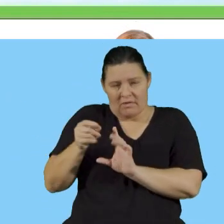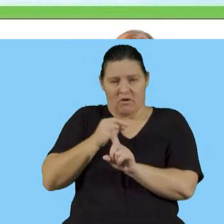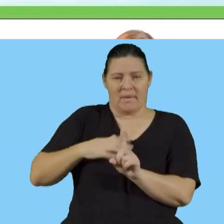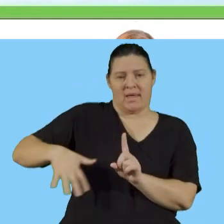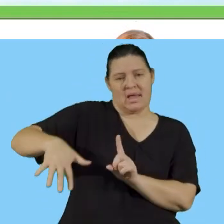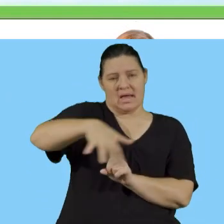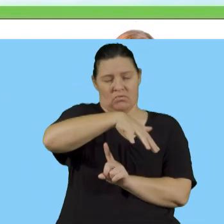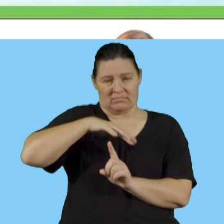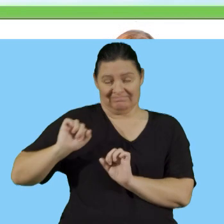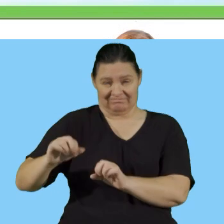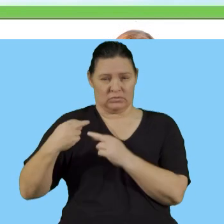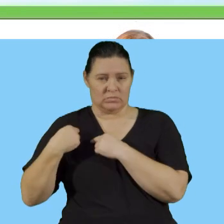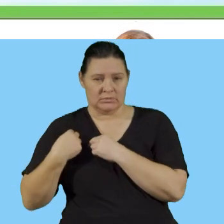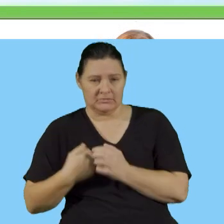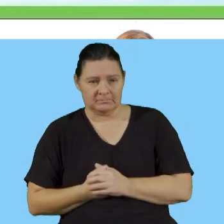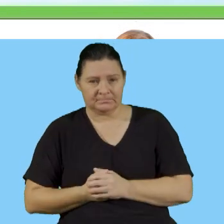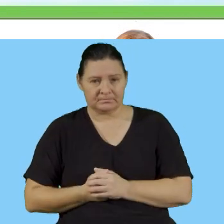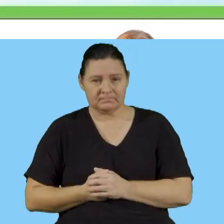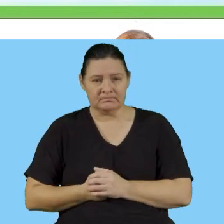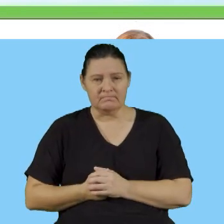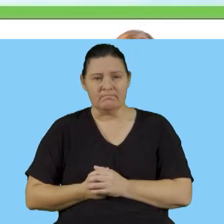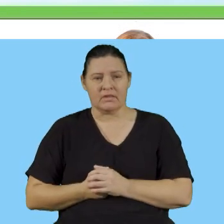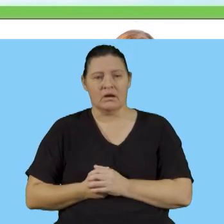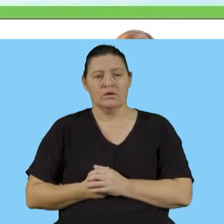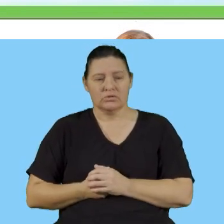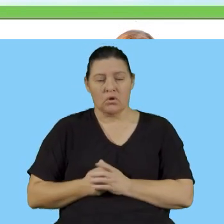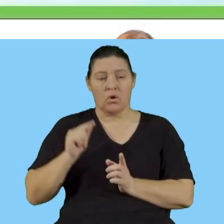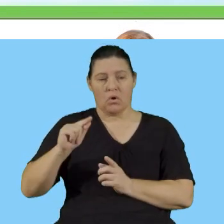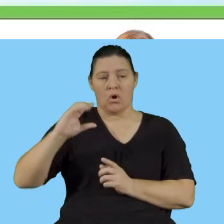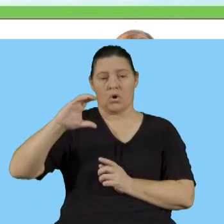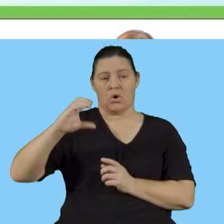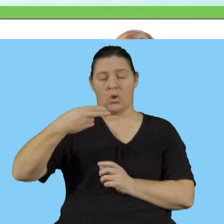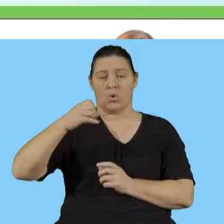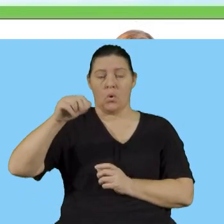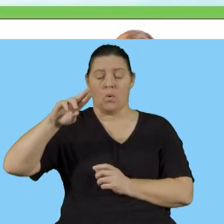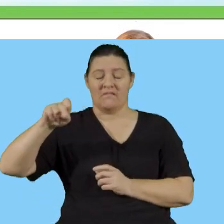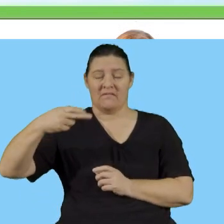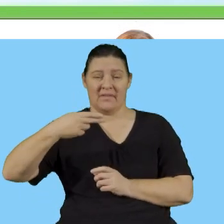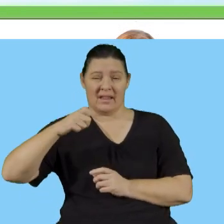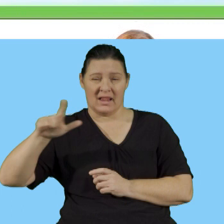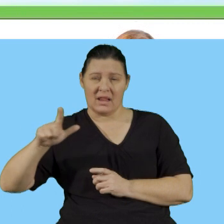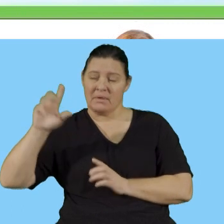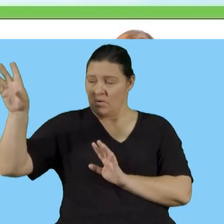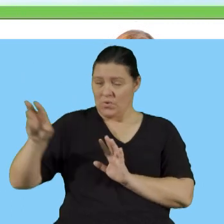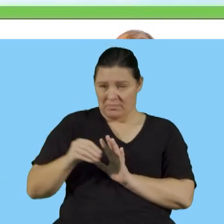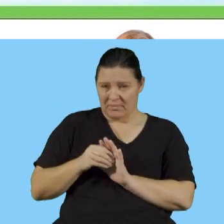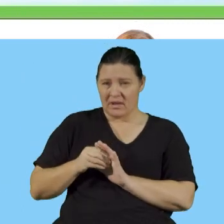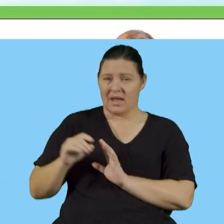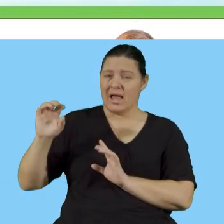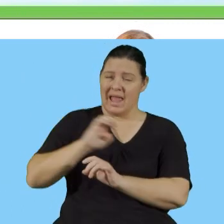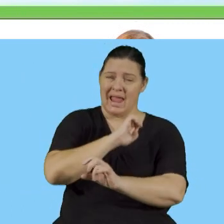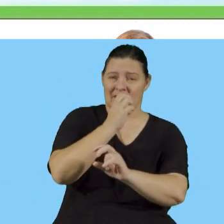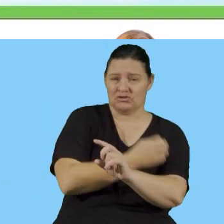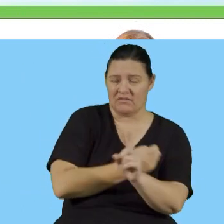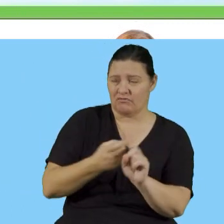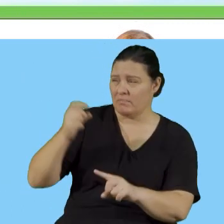atmosphere. So the chlorophyll is responsible for absorbing, like we have just mentioned now, the radiant energy,